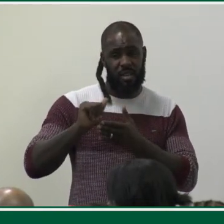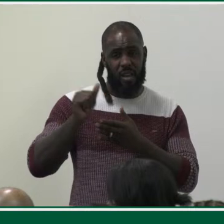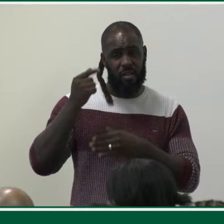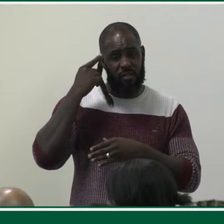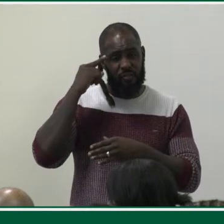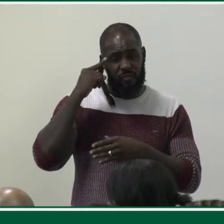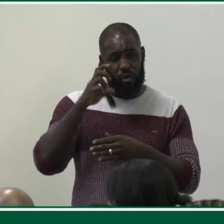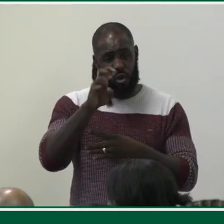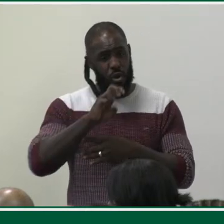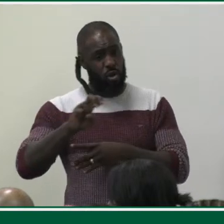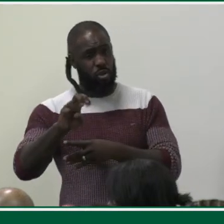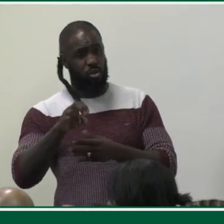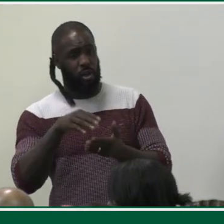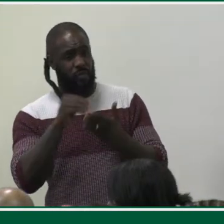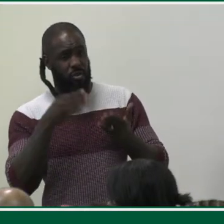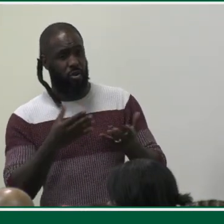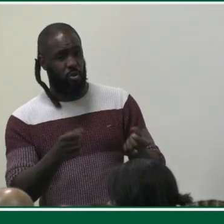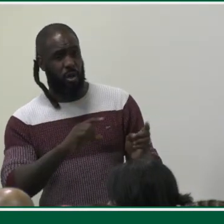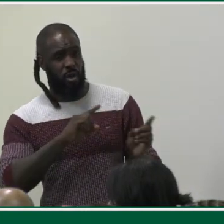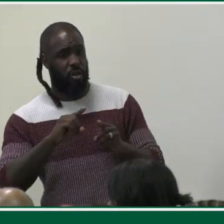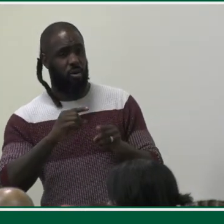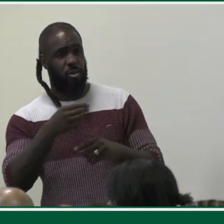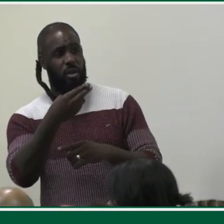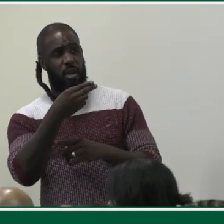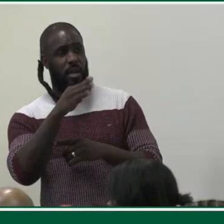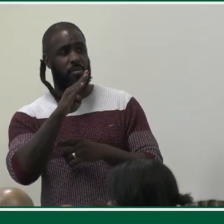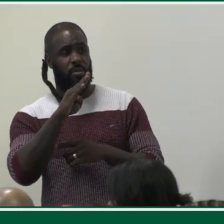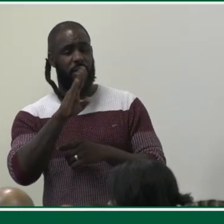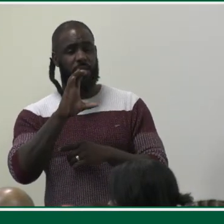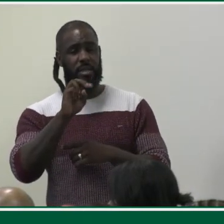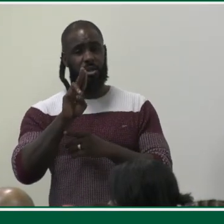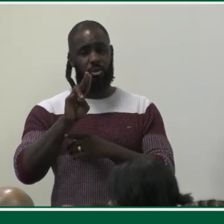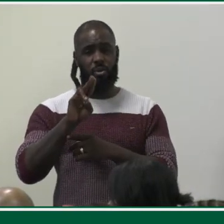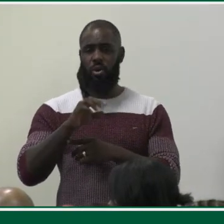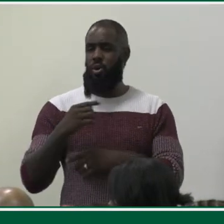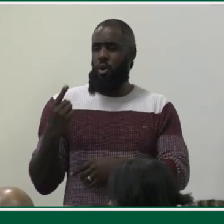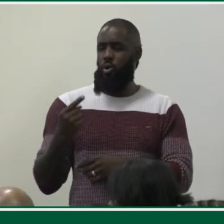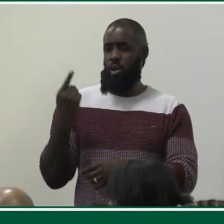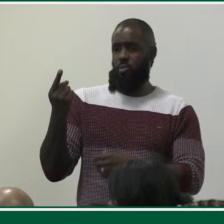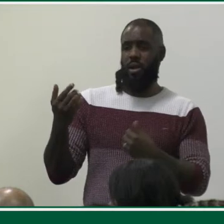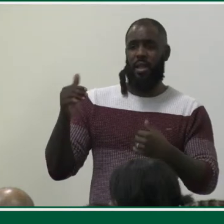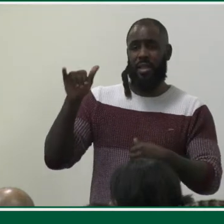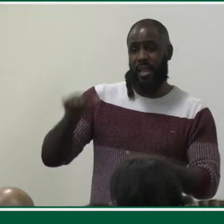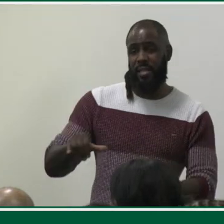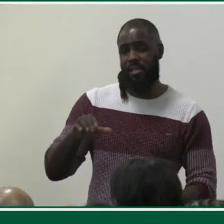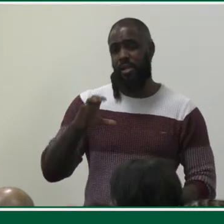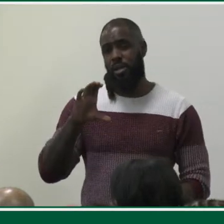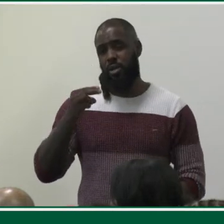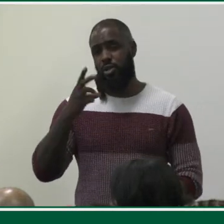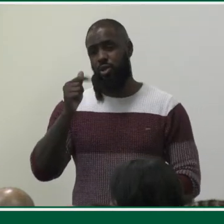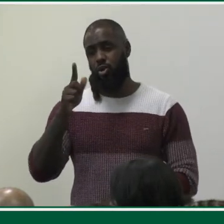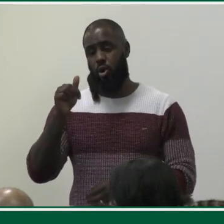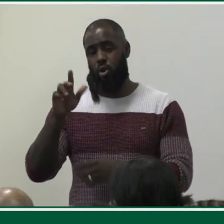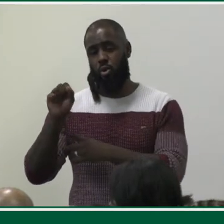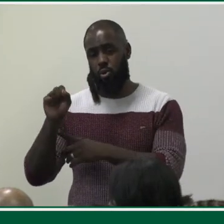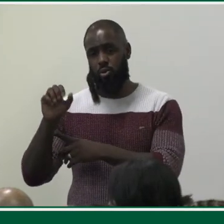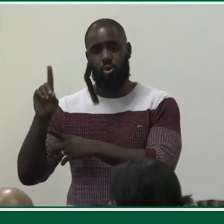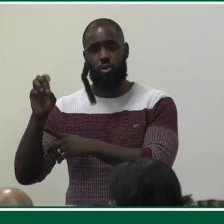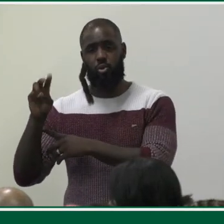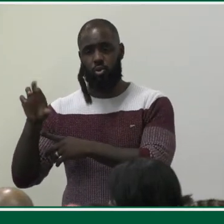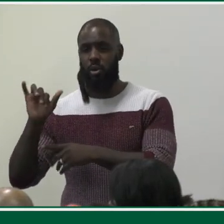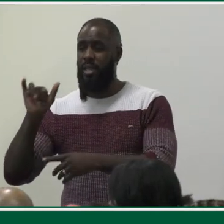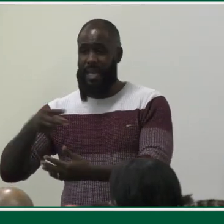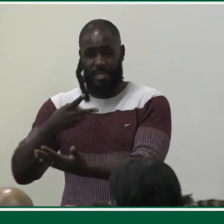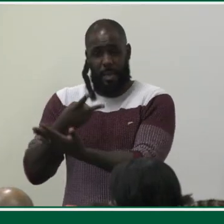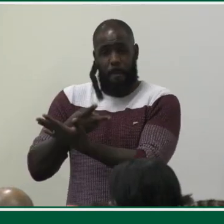HBCU. And of course, there's only one HBCU in the state of California, that's Charles Drew University, and that's a graduate school.